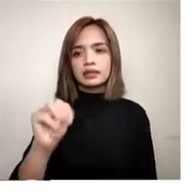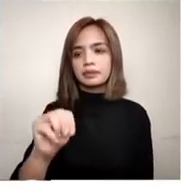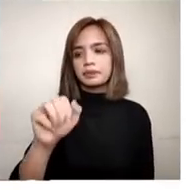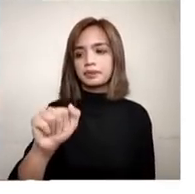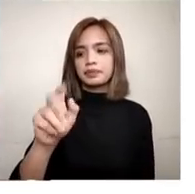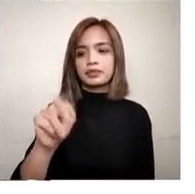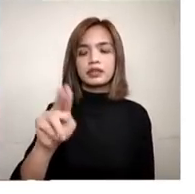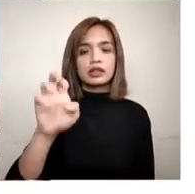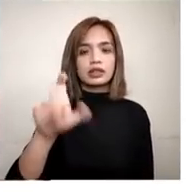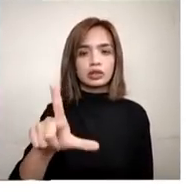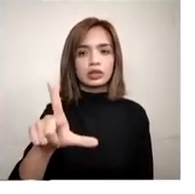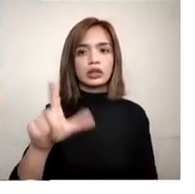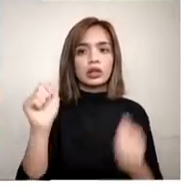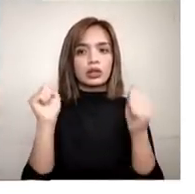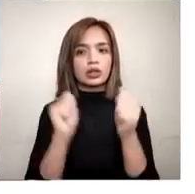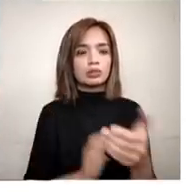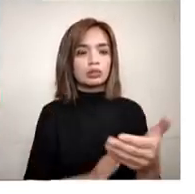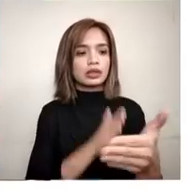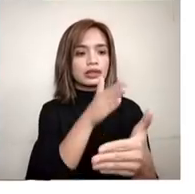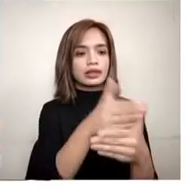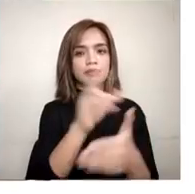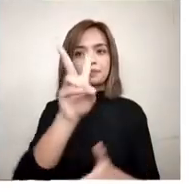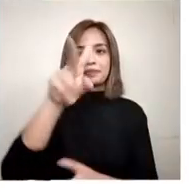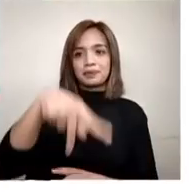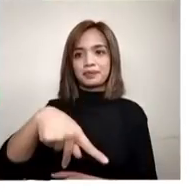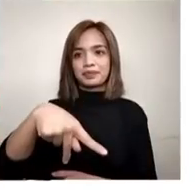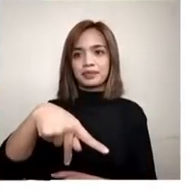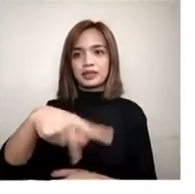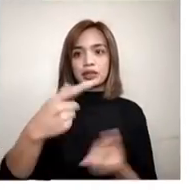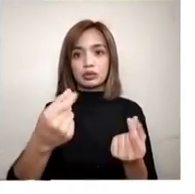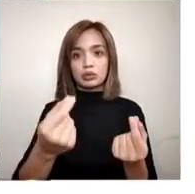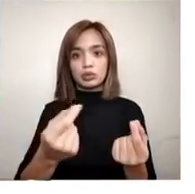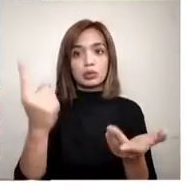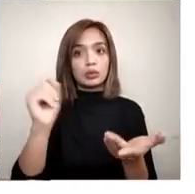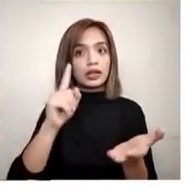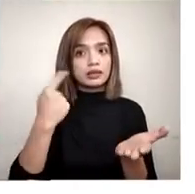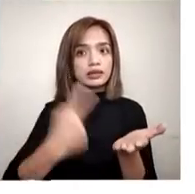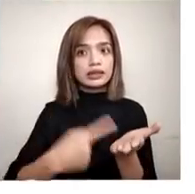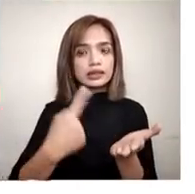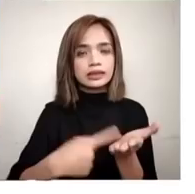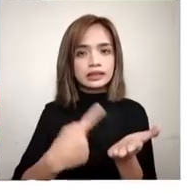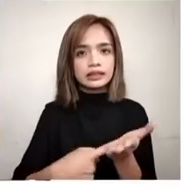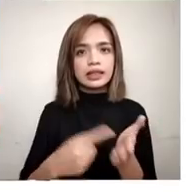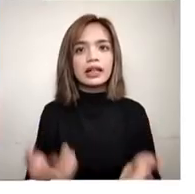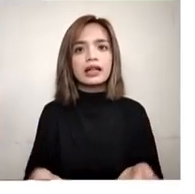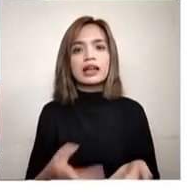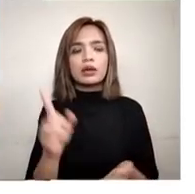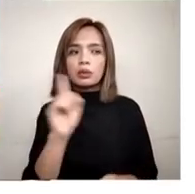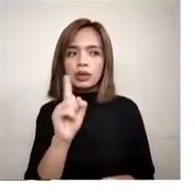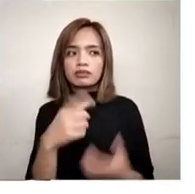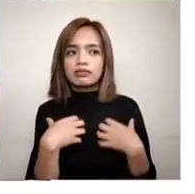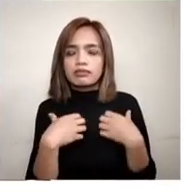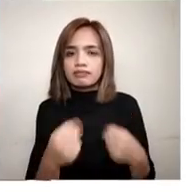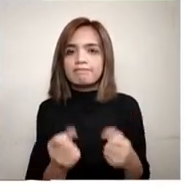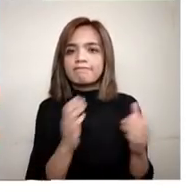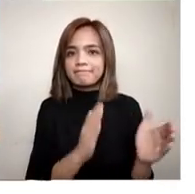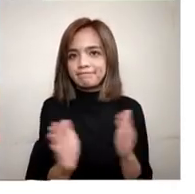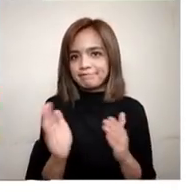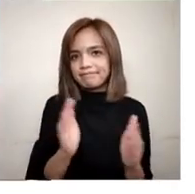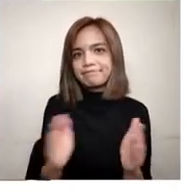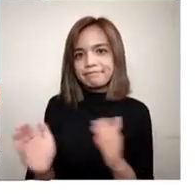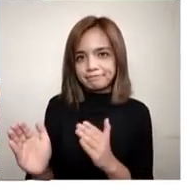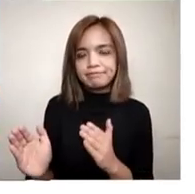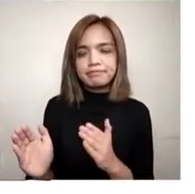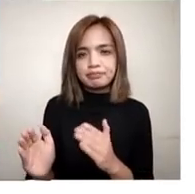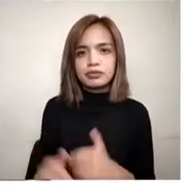to the office of the vice president to discuss an aspect of the health agenda, in